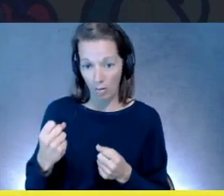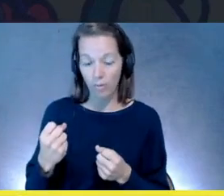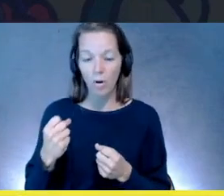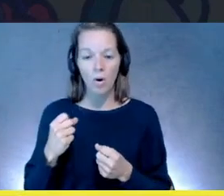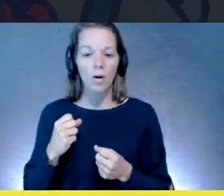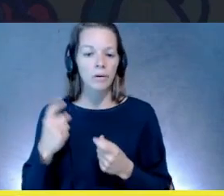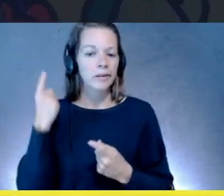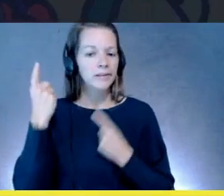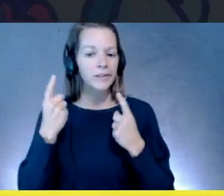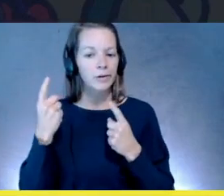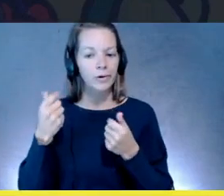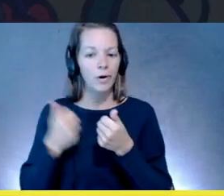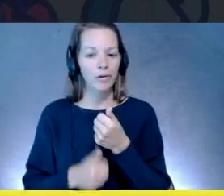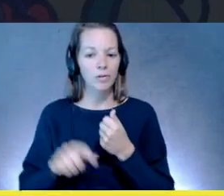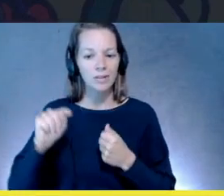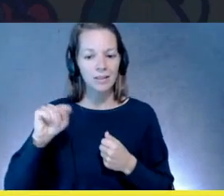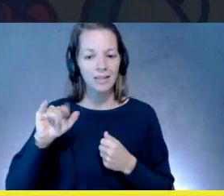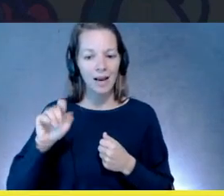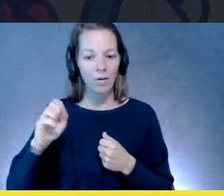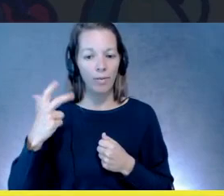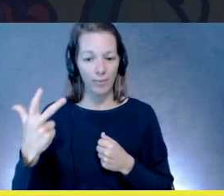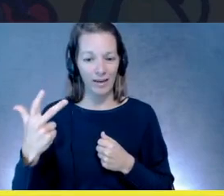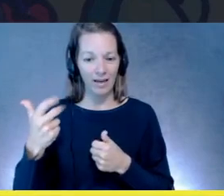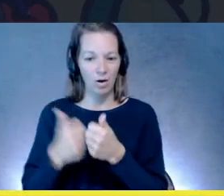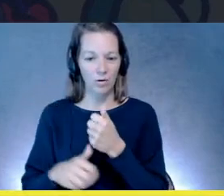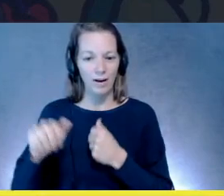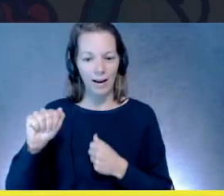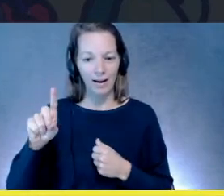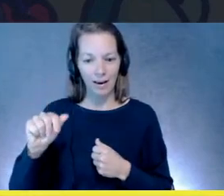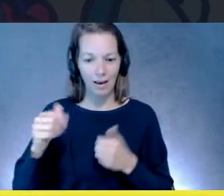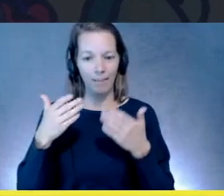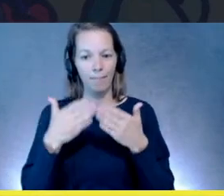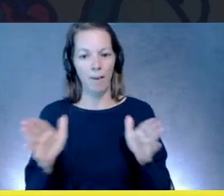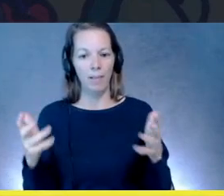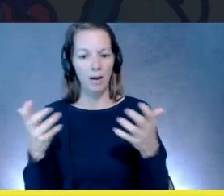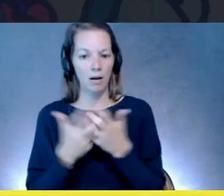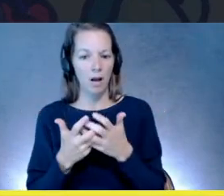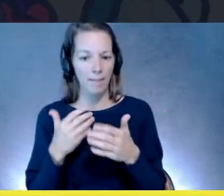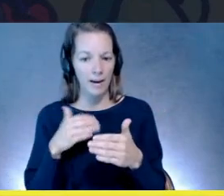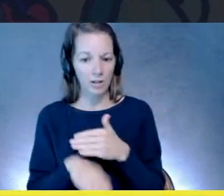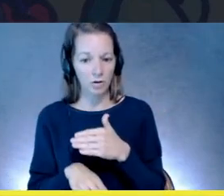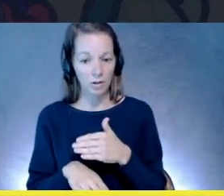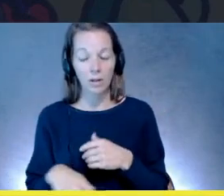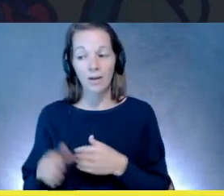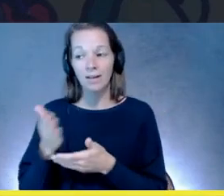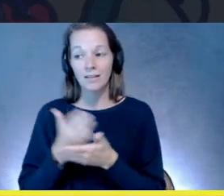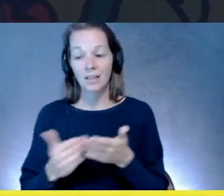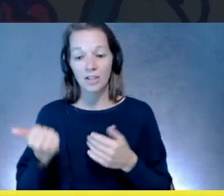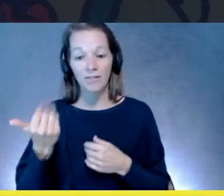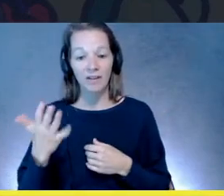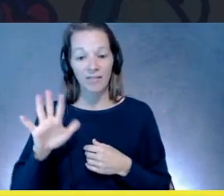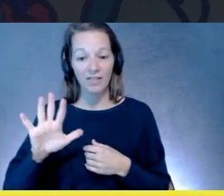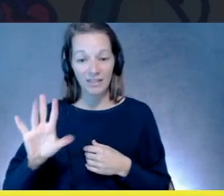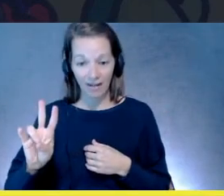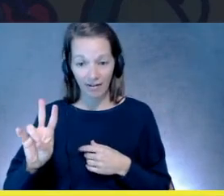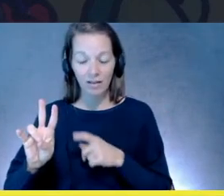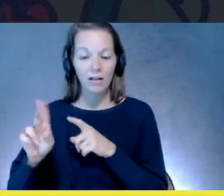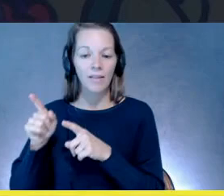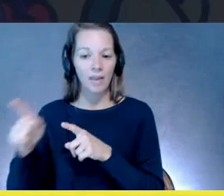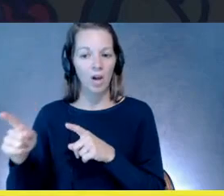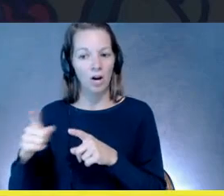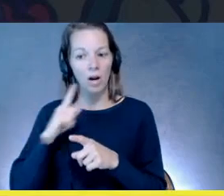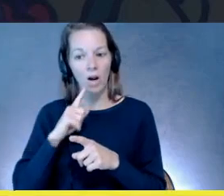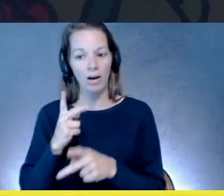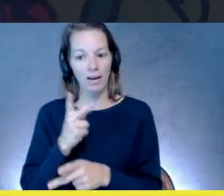considered under Title III of the ADA as places of public accommodation. Under Section 1557, they are effectively held to